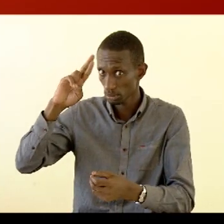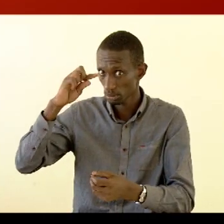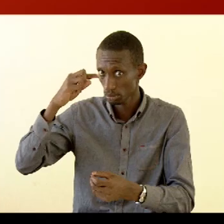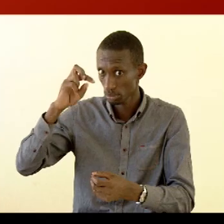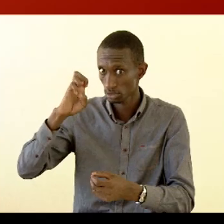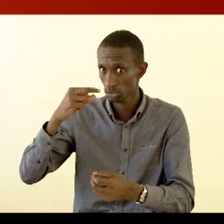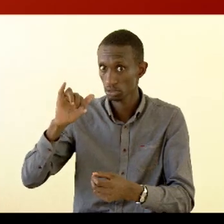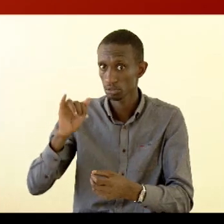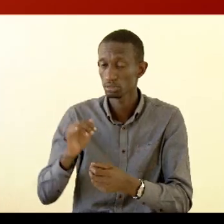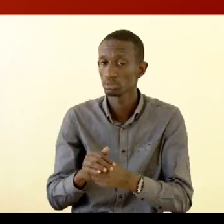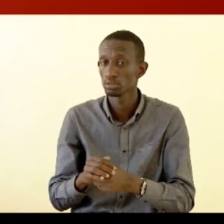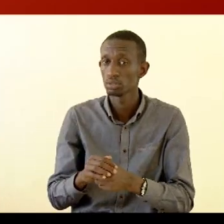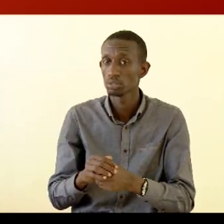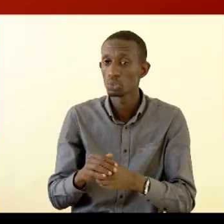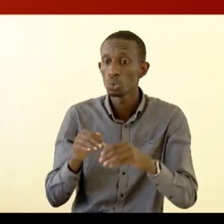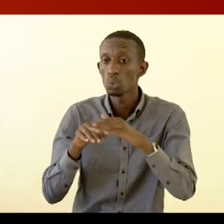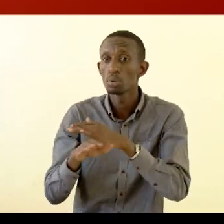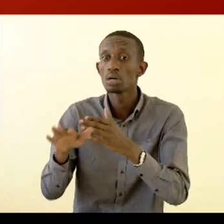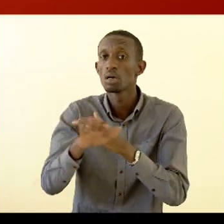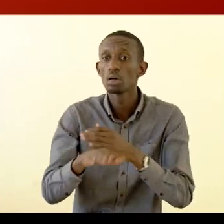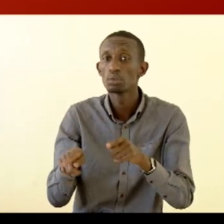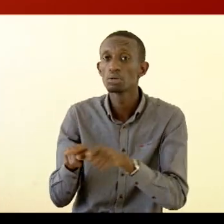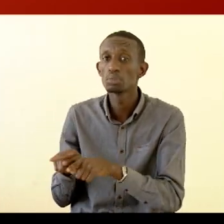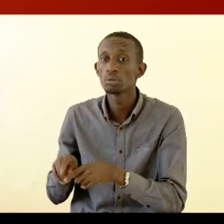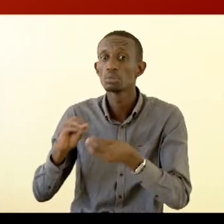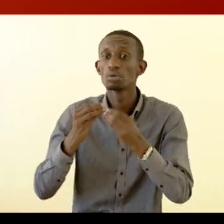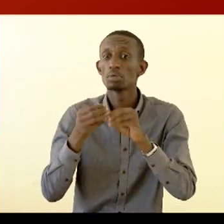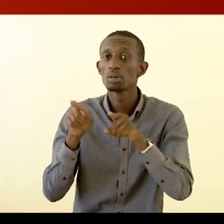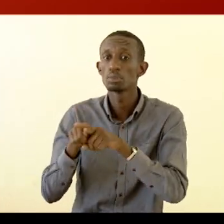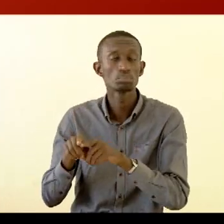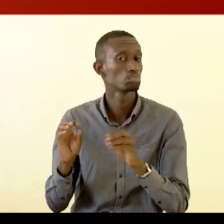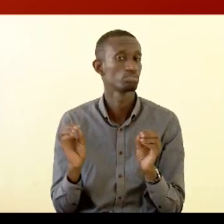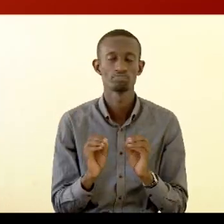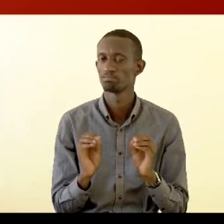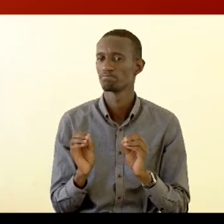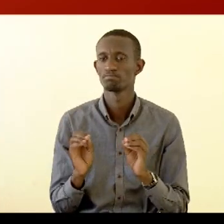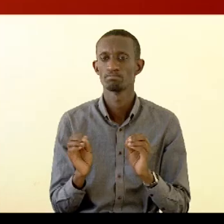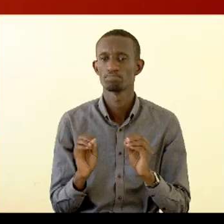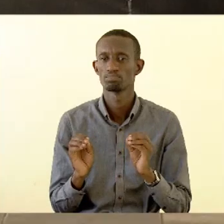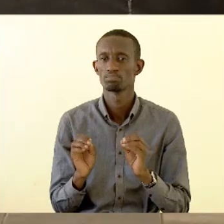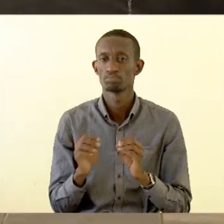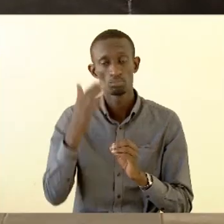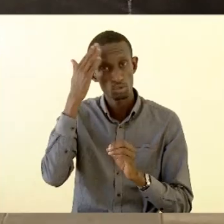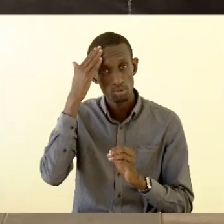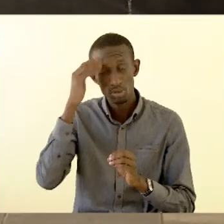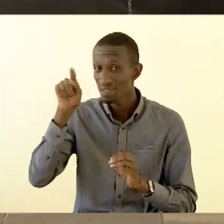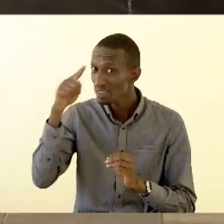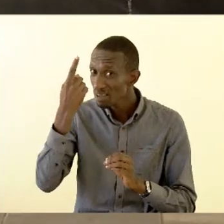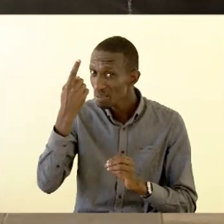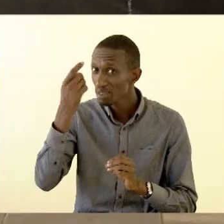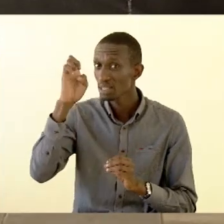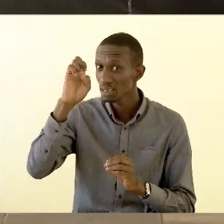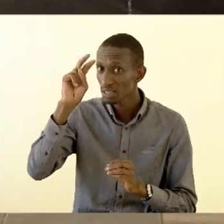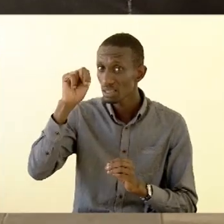not accommodate the same number of electrons. And we know that the first energy level,